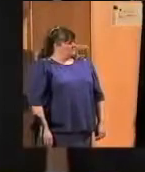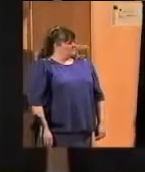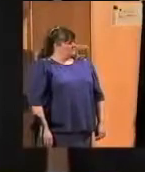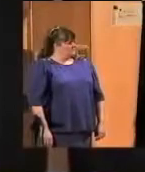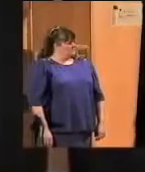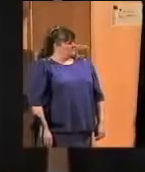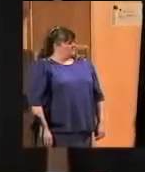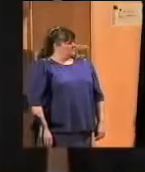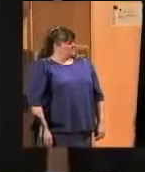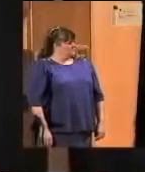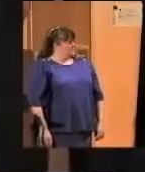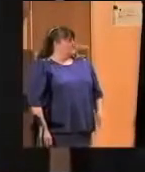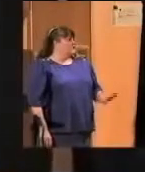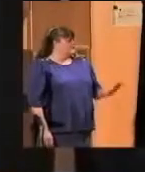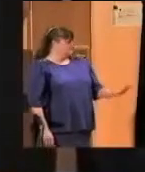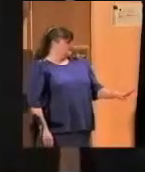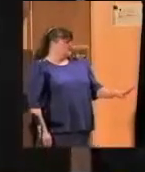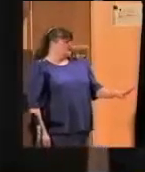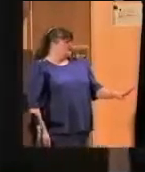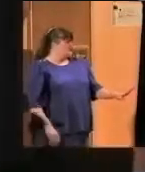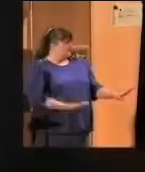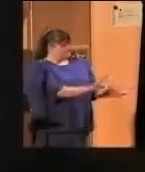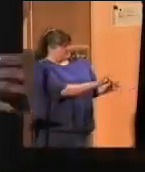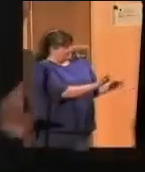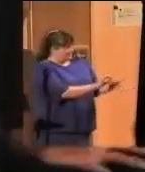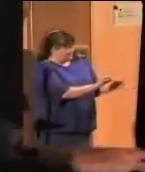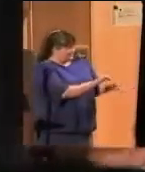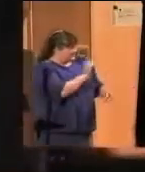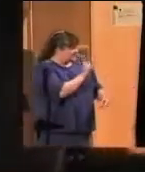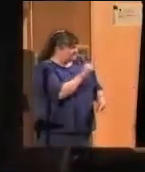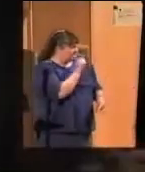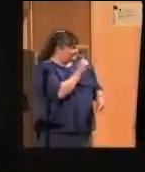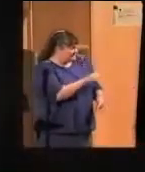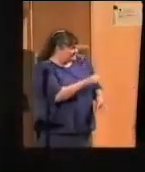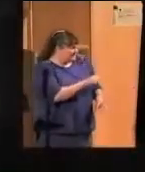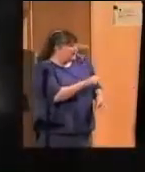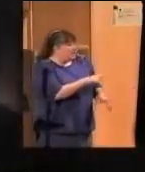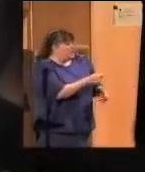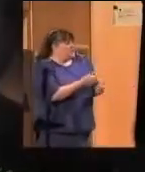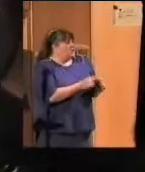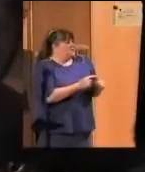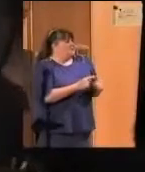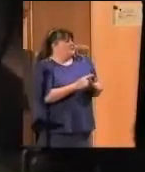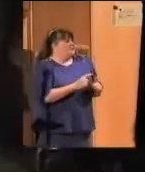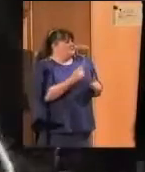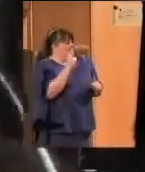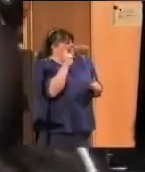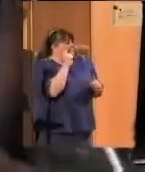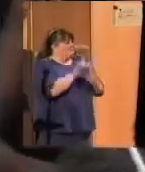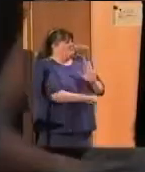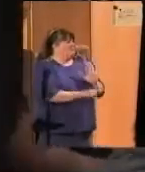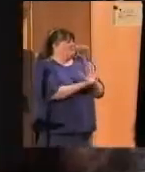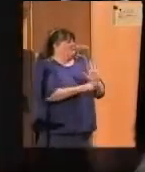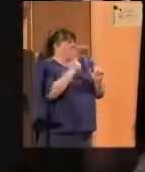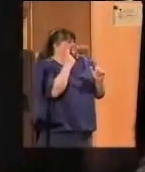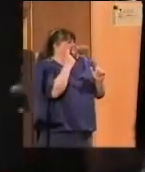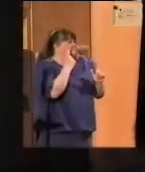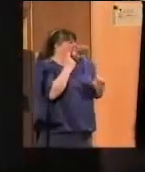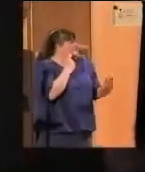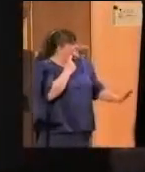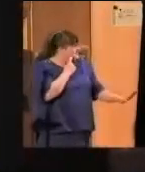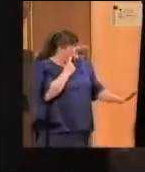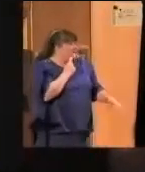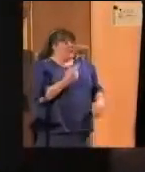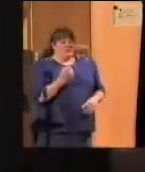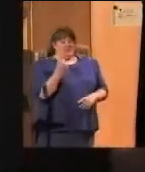Listen, you know that's not true. Stop trying to make yourself cry, okay? I'll be damned if one screwed